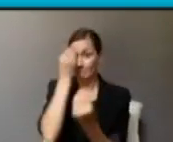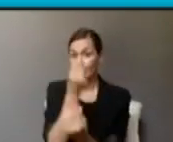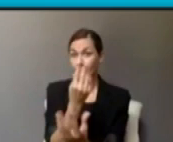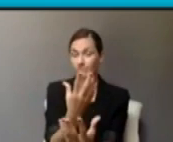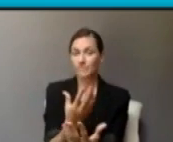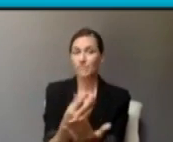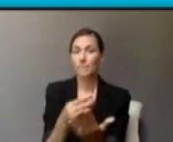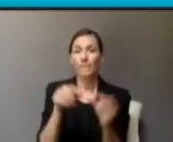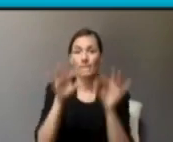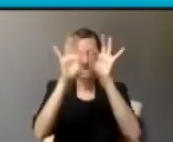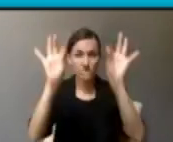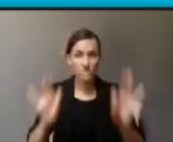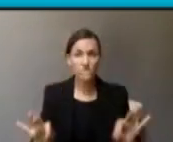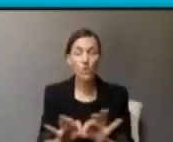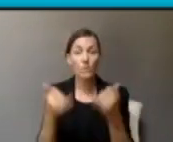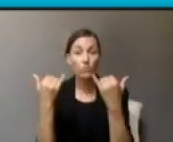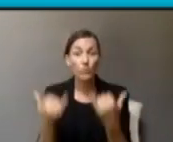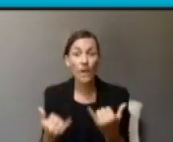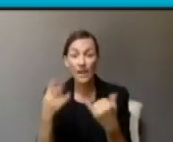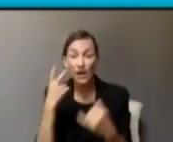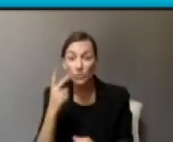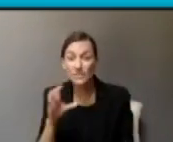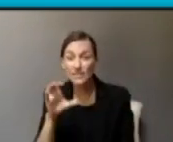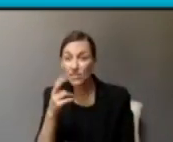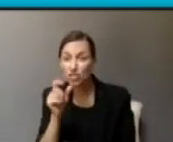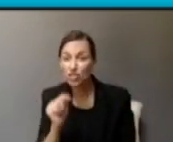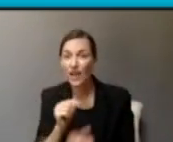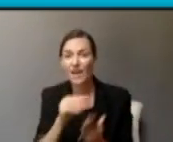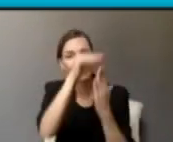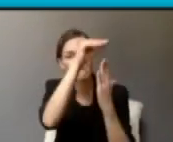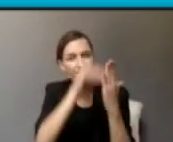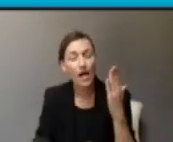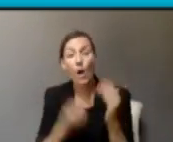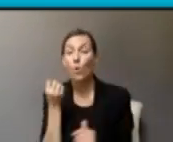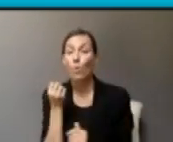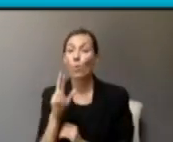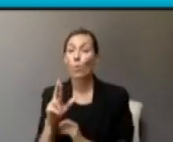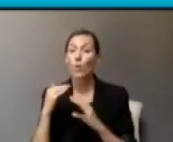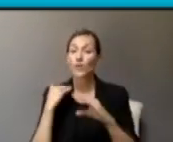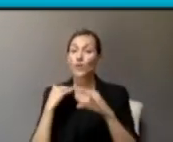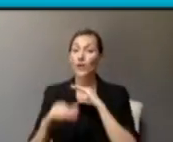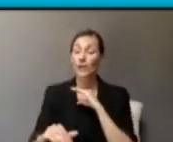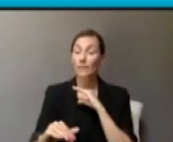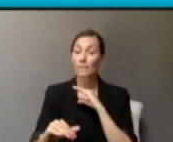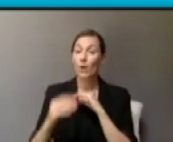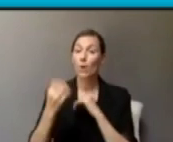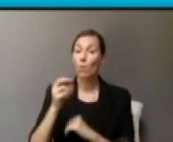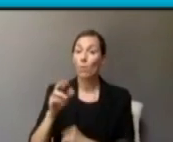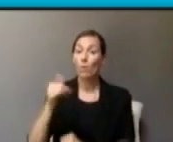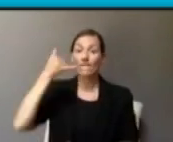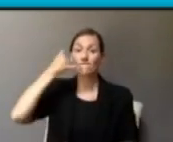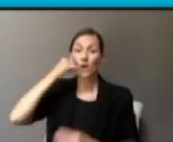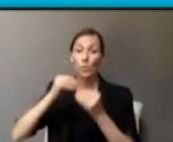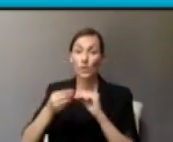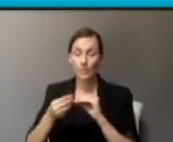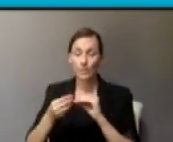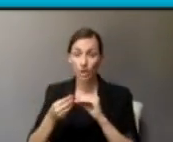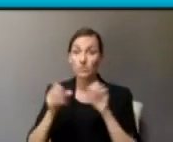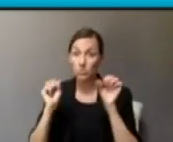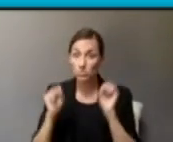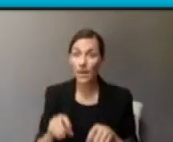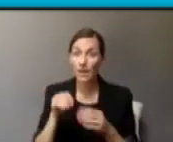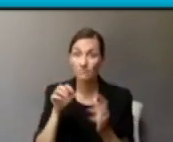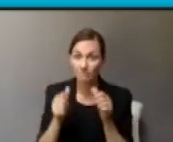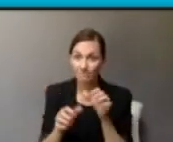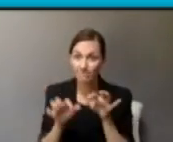is in the chat right now, or you can put your email or your phone number in the chat, or you can text